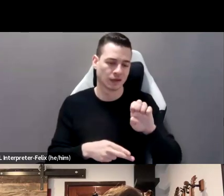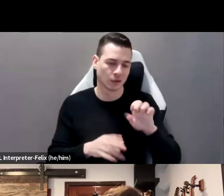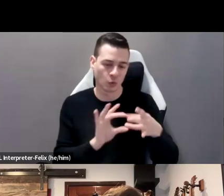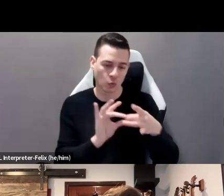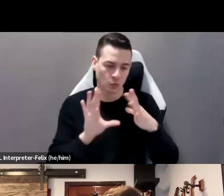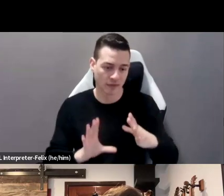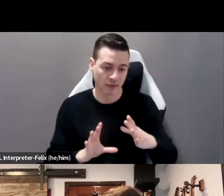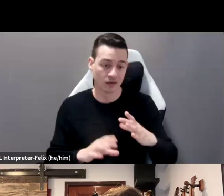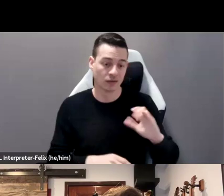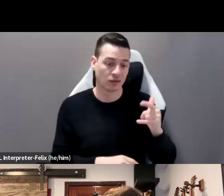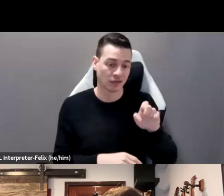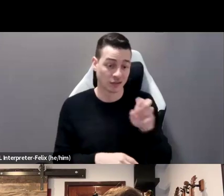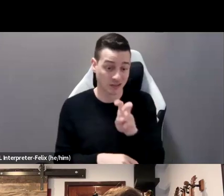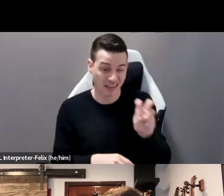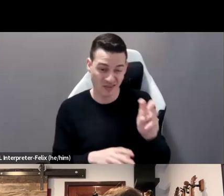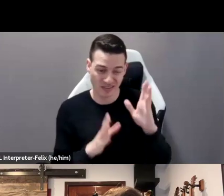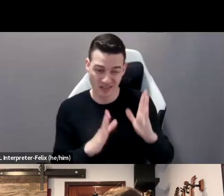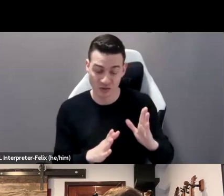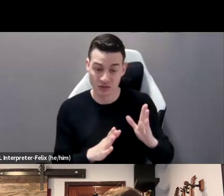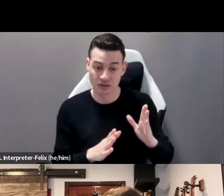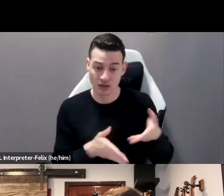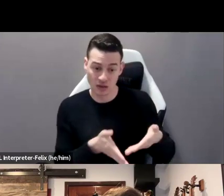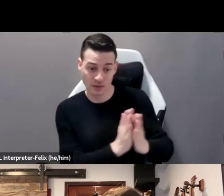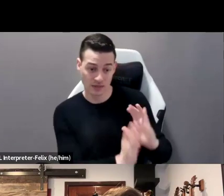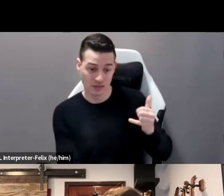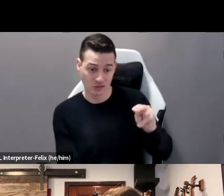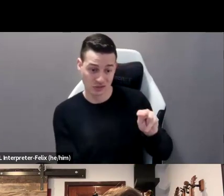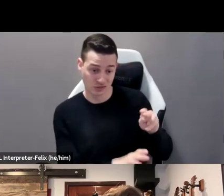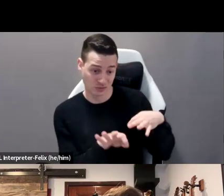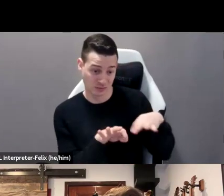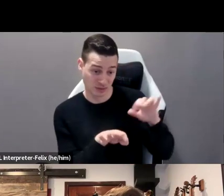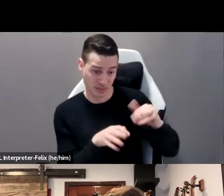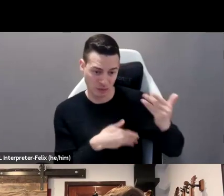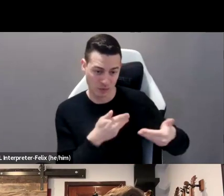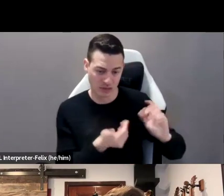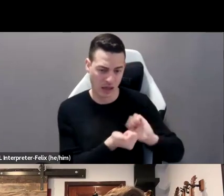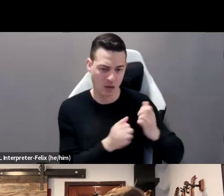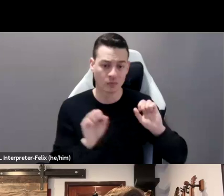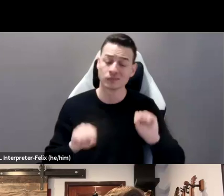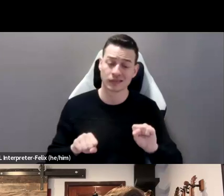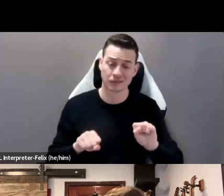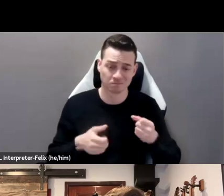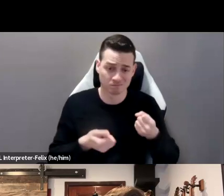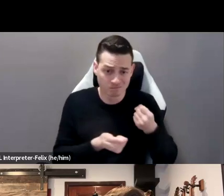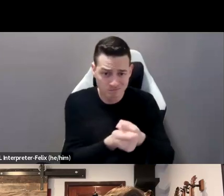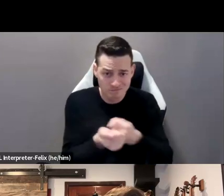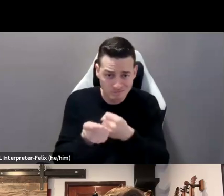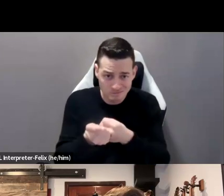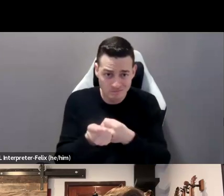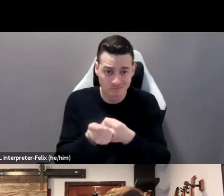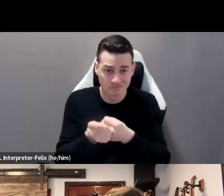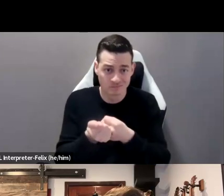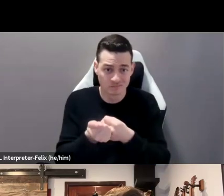be my segue to Jason to tell us more about that and how we can help, on a more of a,